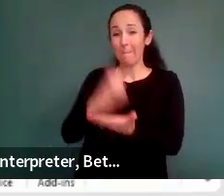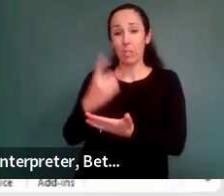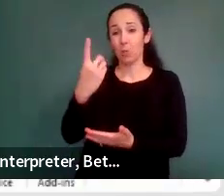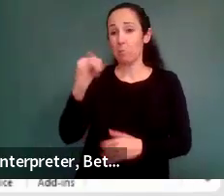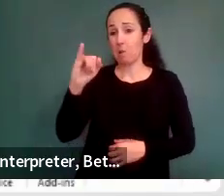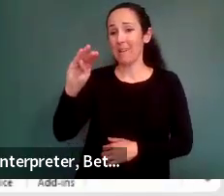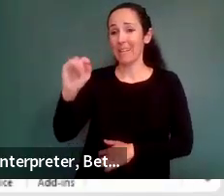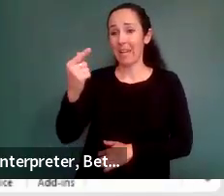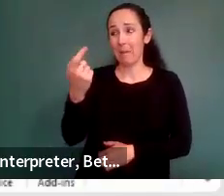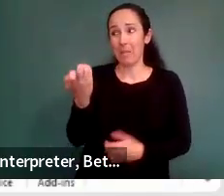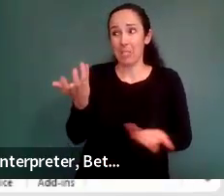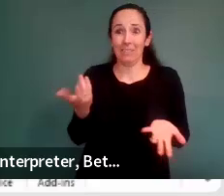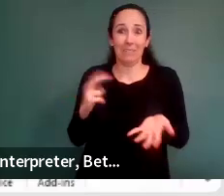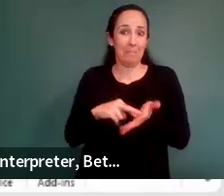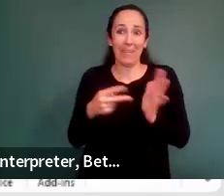right?